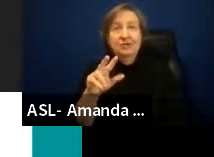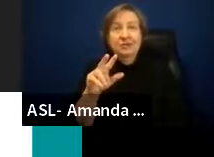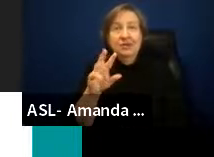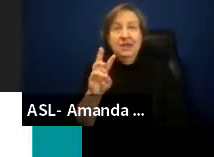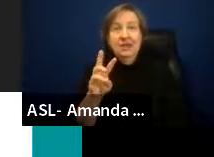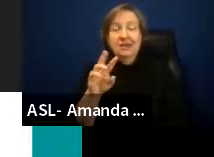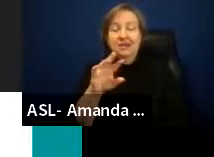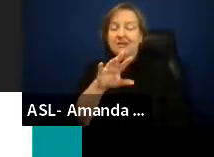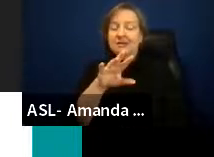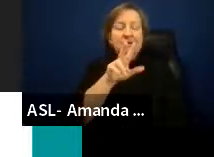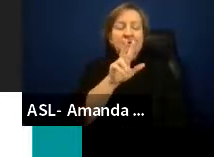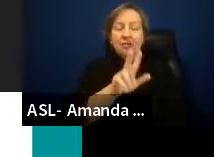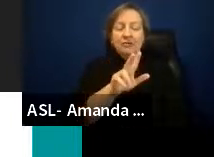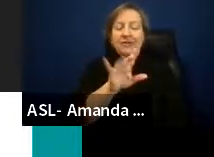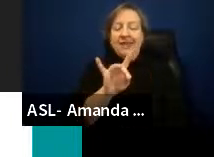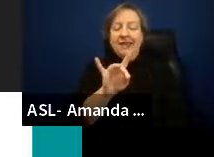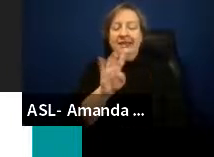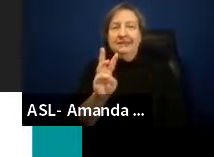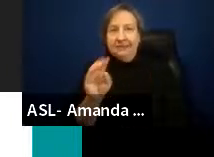1-646-931-3860 or